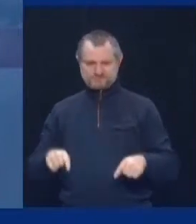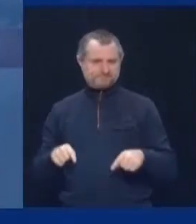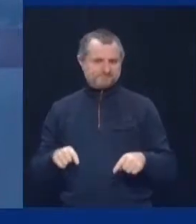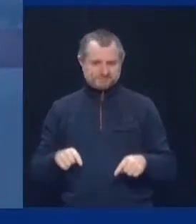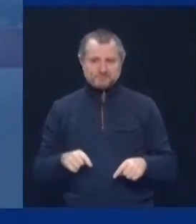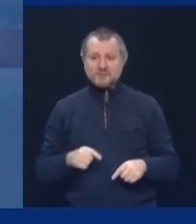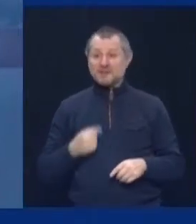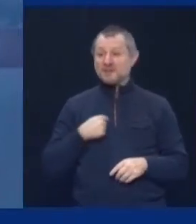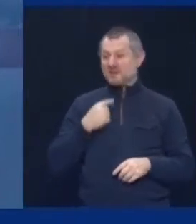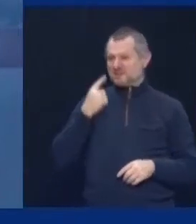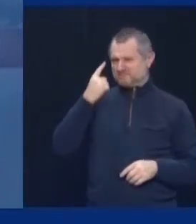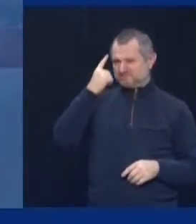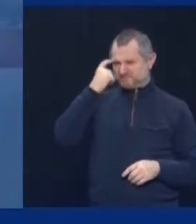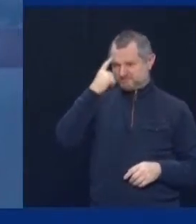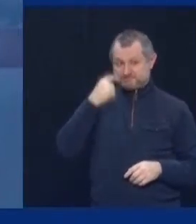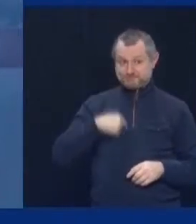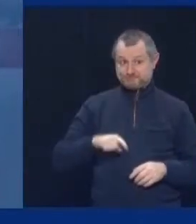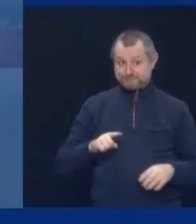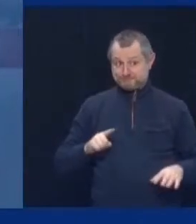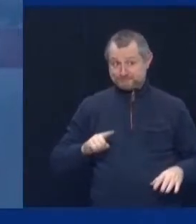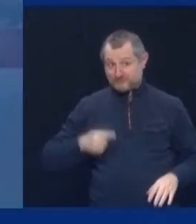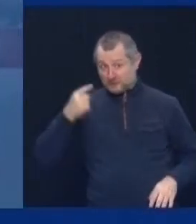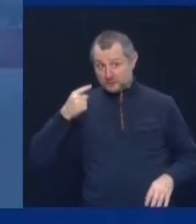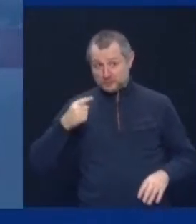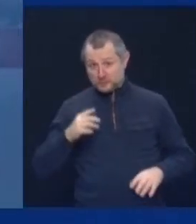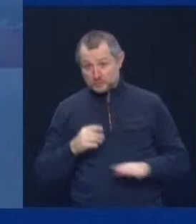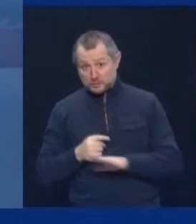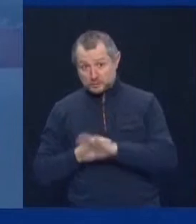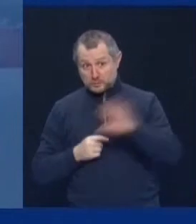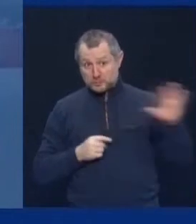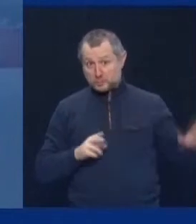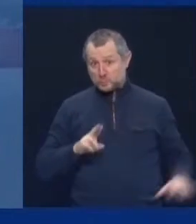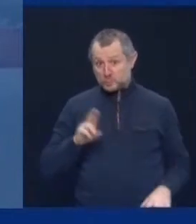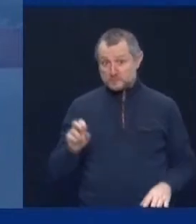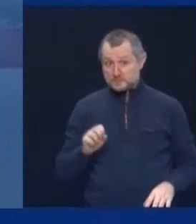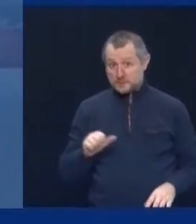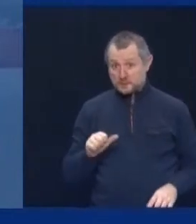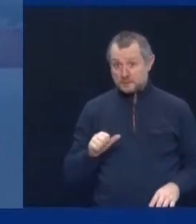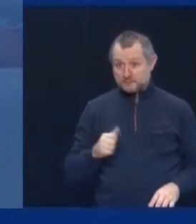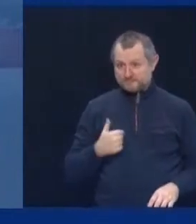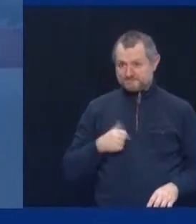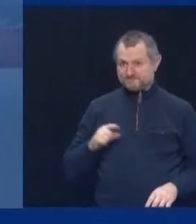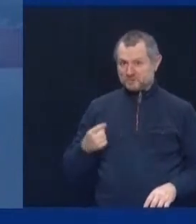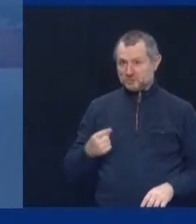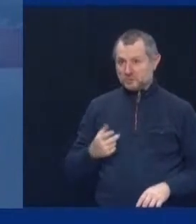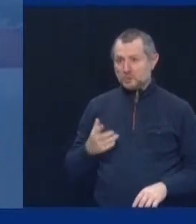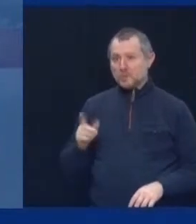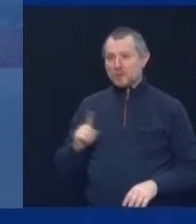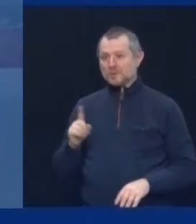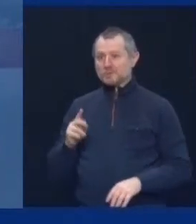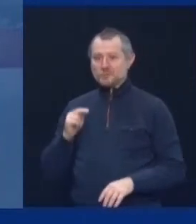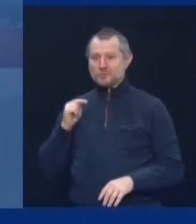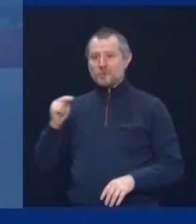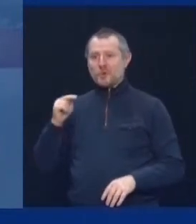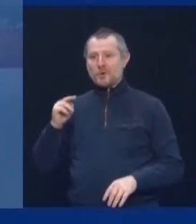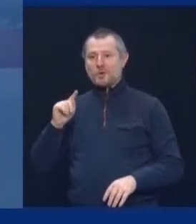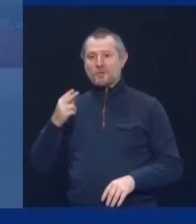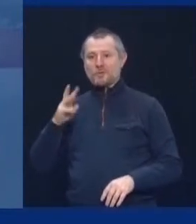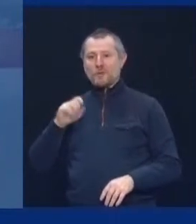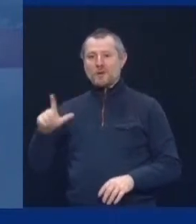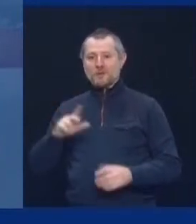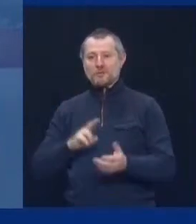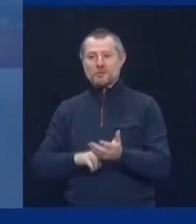first vaccination in the United States out at Northwell, Nurse Sandra Lindsay.